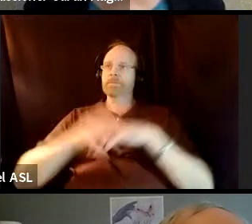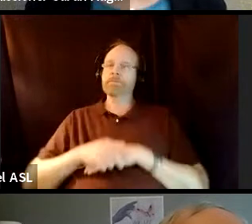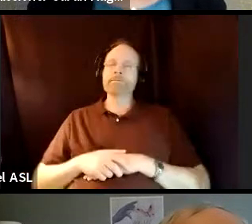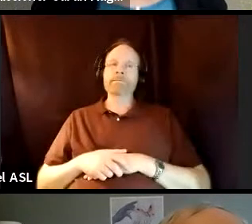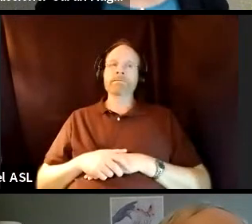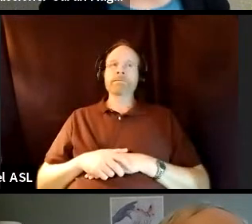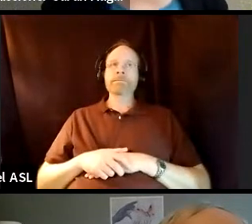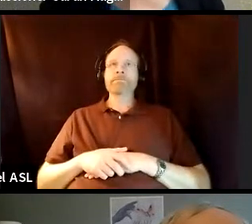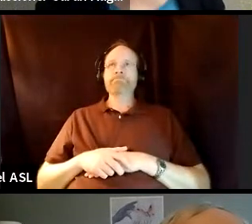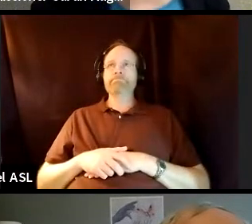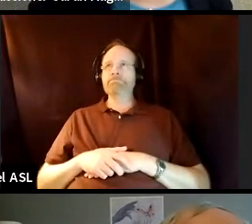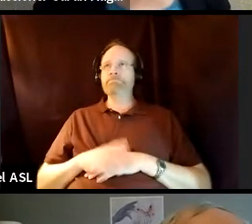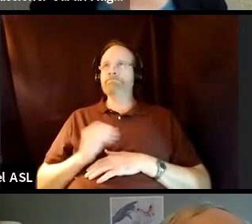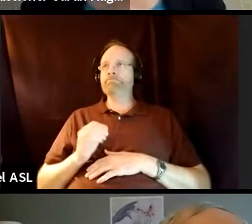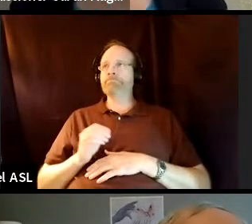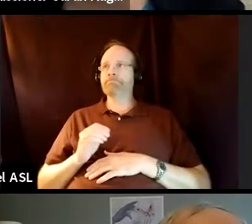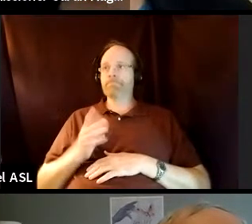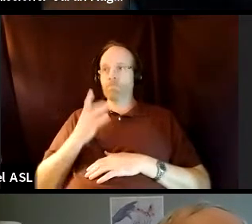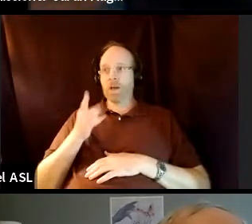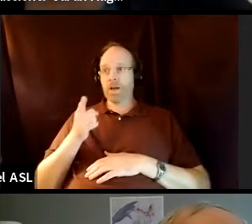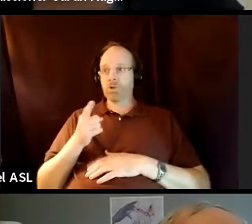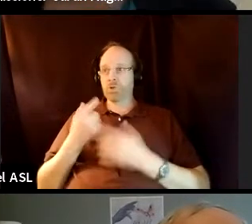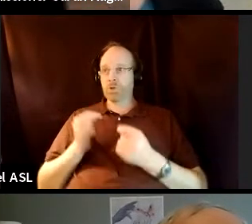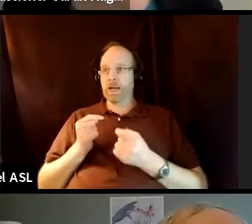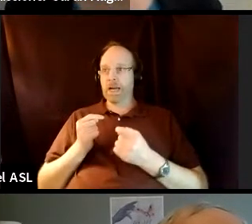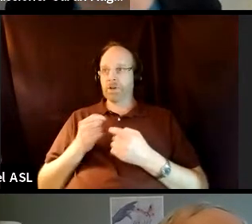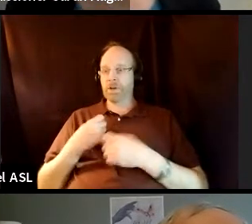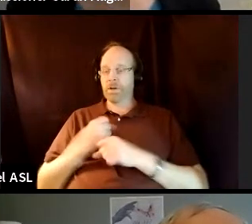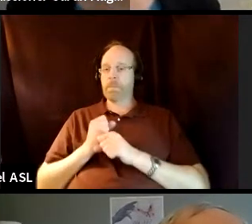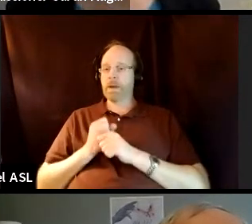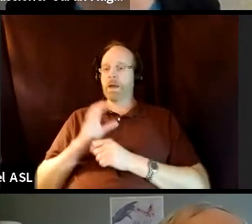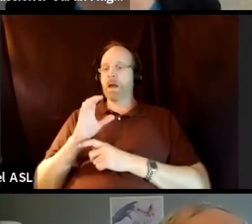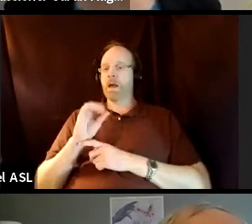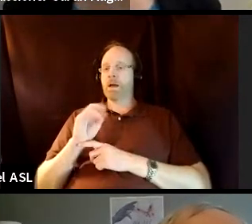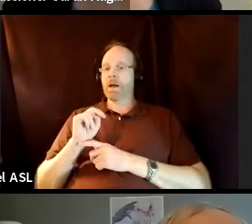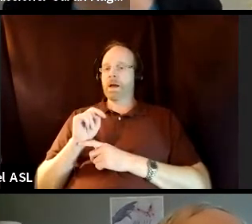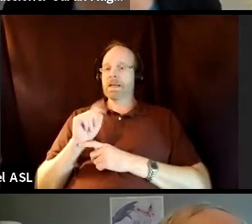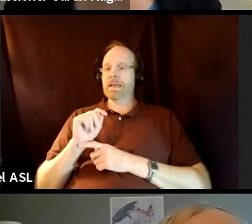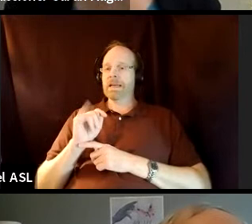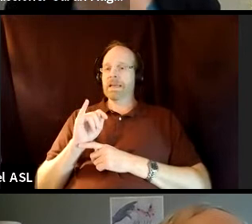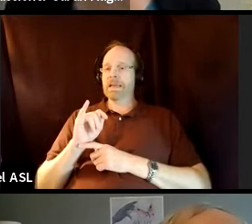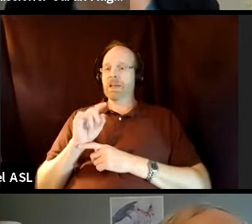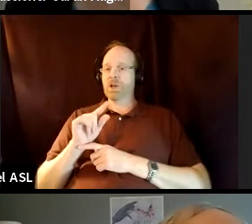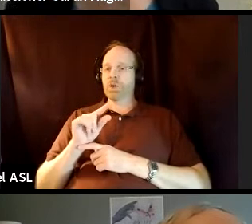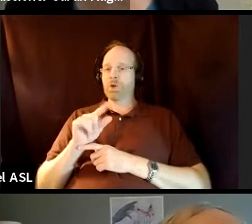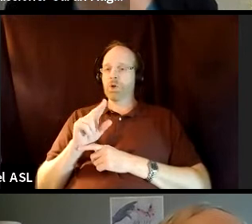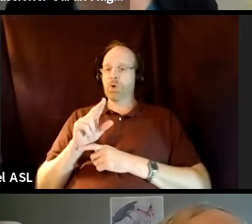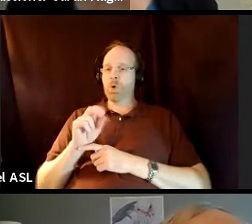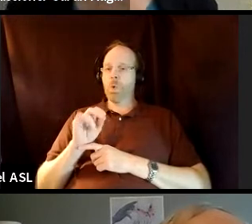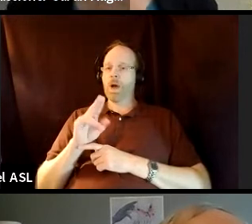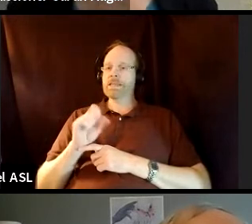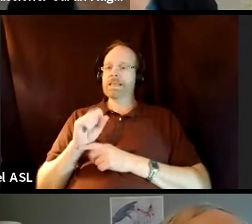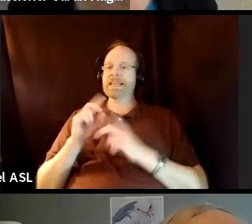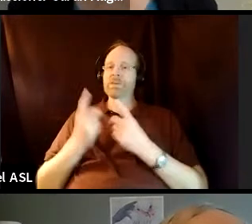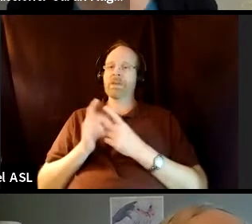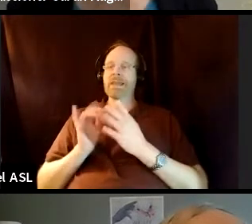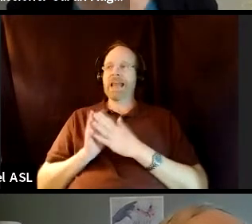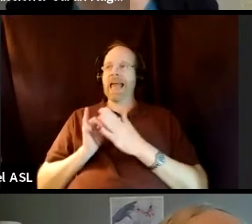your integrity in trying to bring forth contiguous districts that have